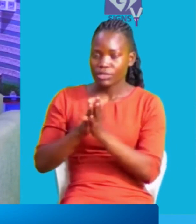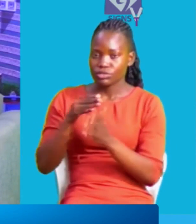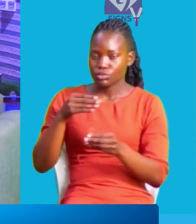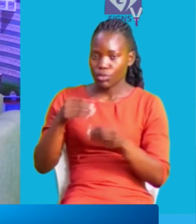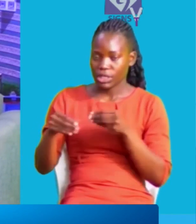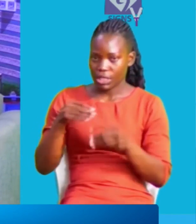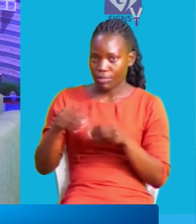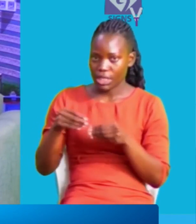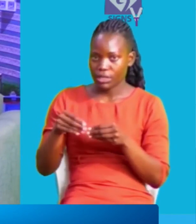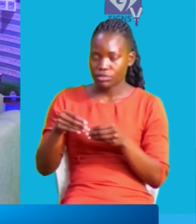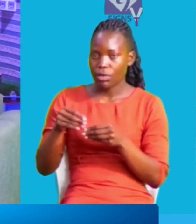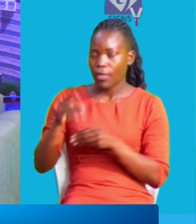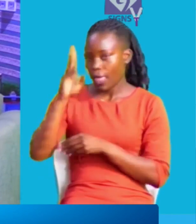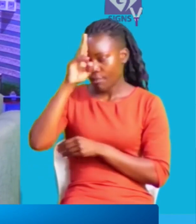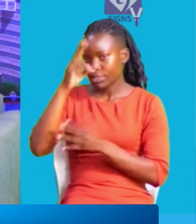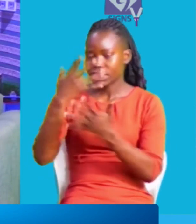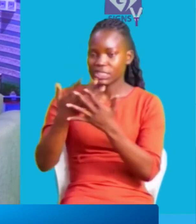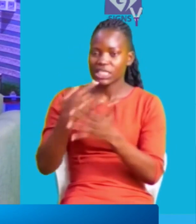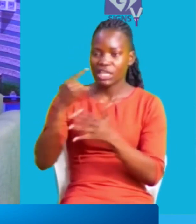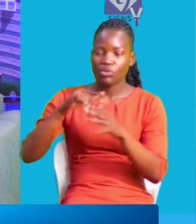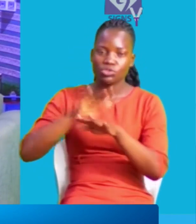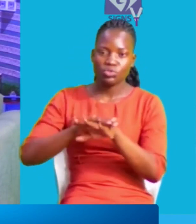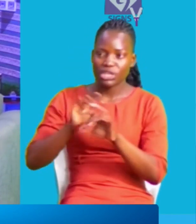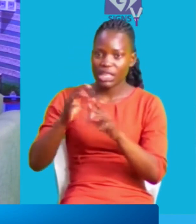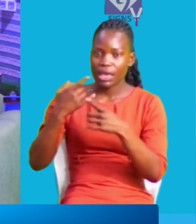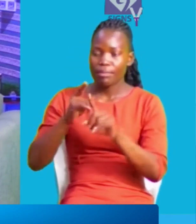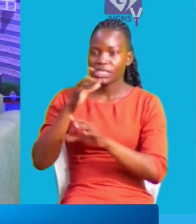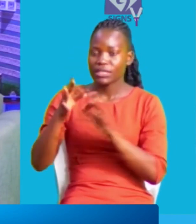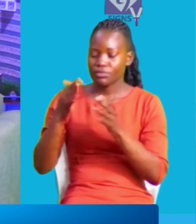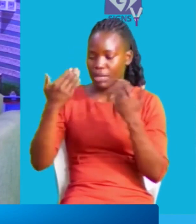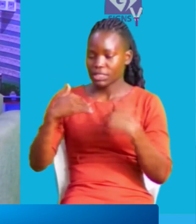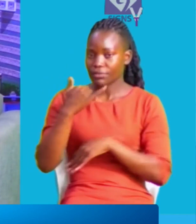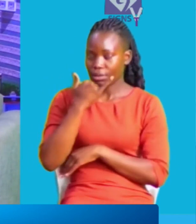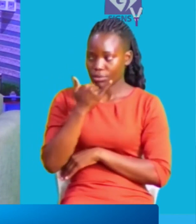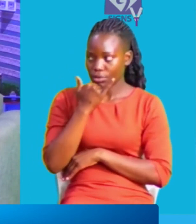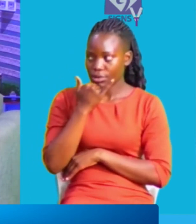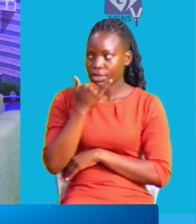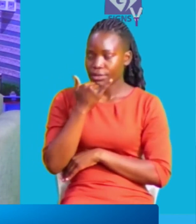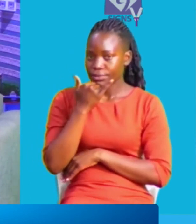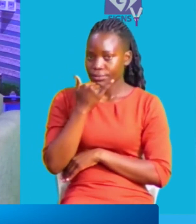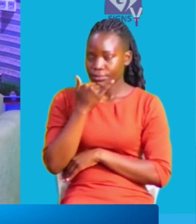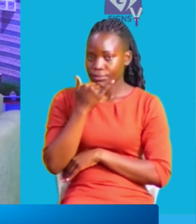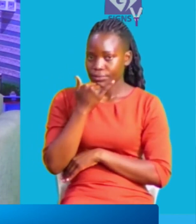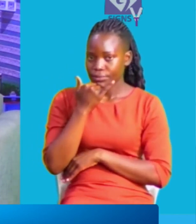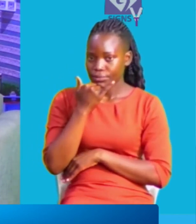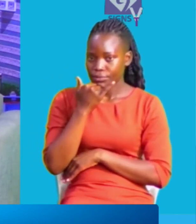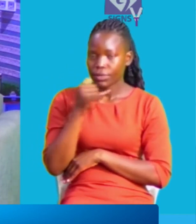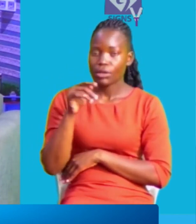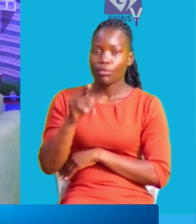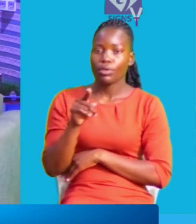a police cell might not be something that you would say it has to be conducive, but if I have broken the law, just as the person asked you,